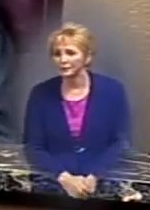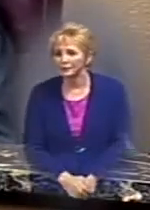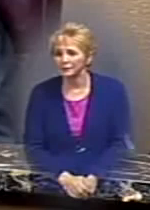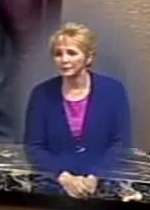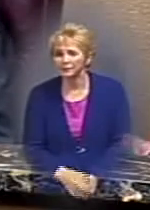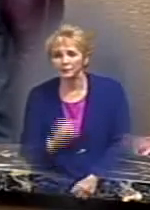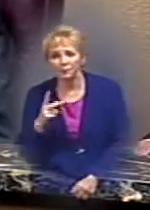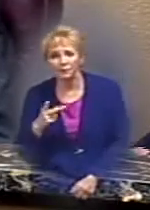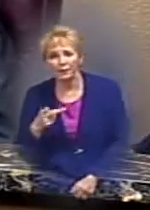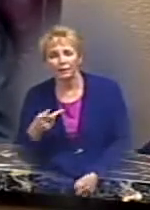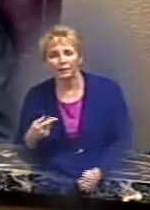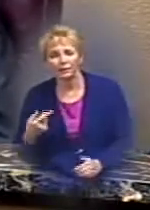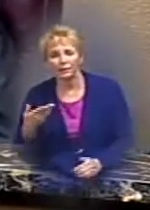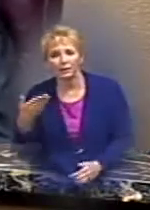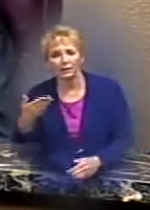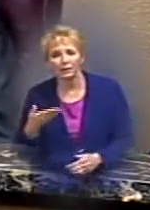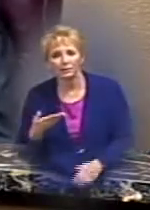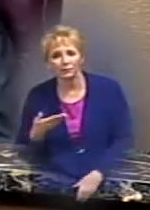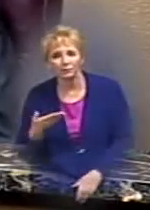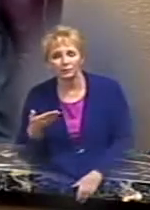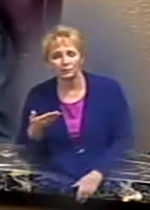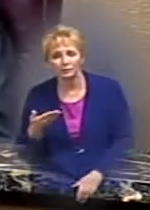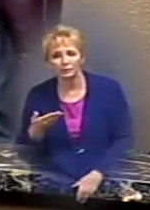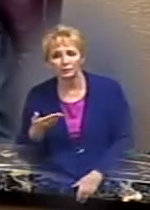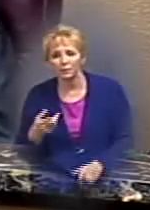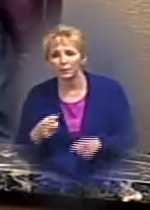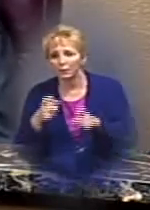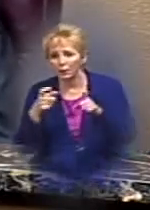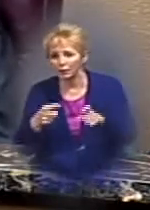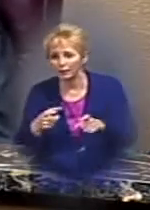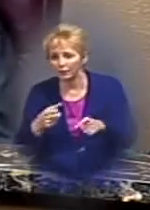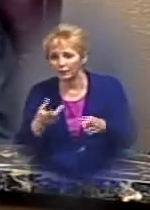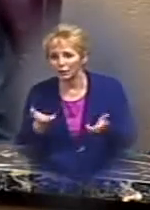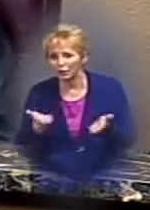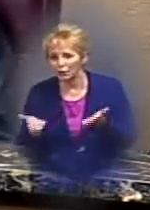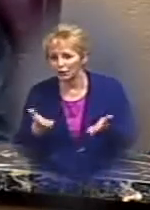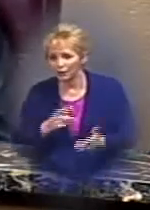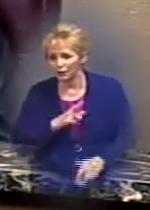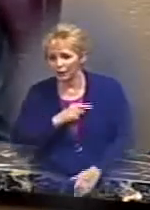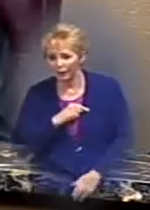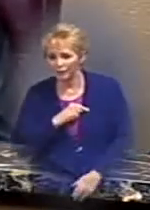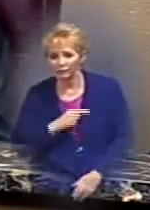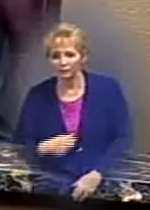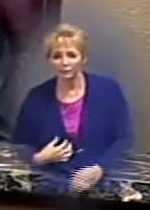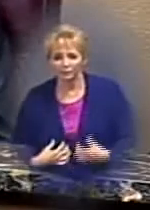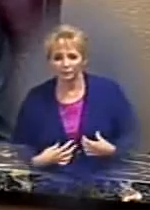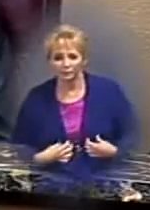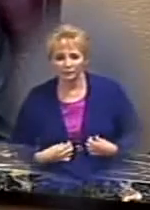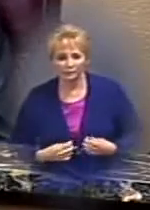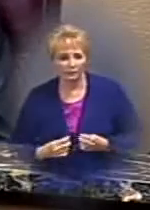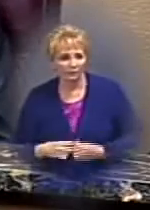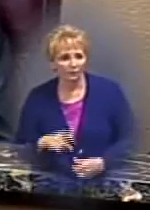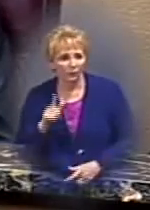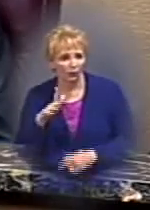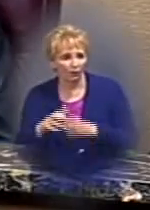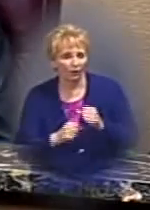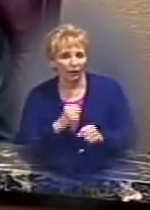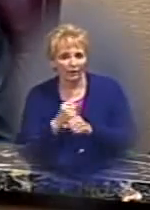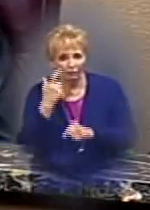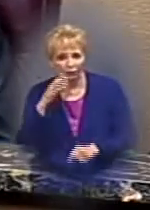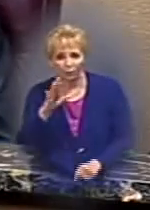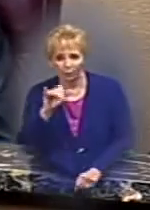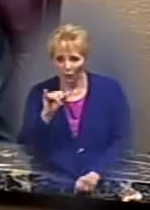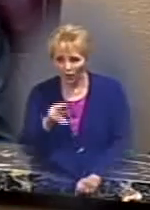Okay, presentation of service pens. Brian Smith here. Okay, we have a 25-year pen for